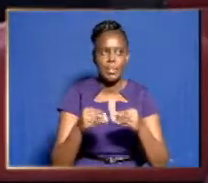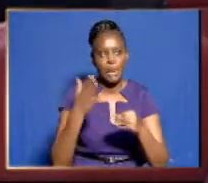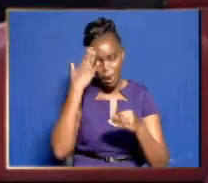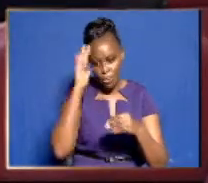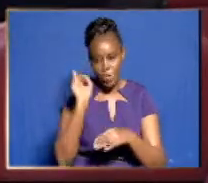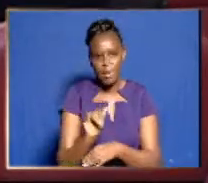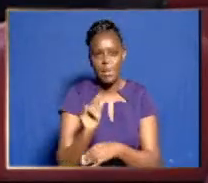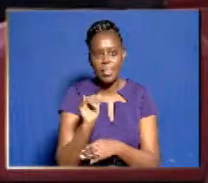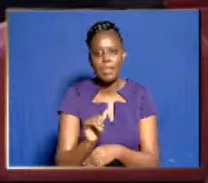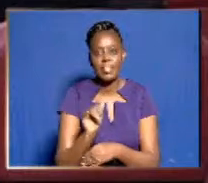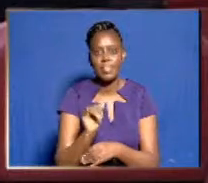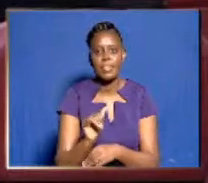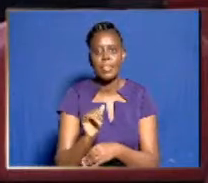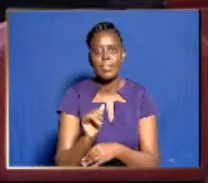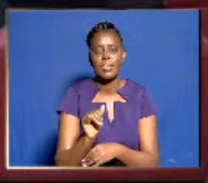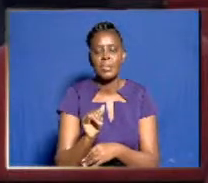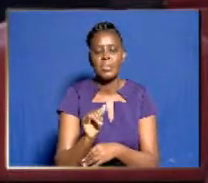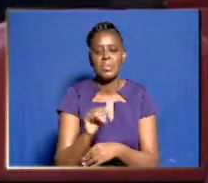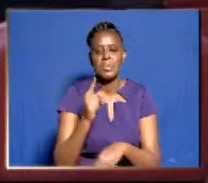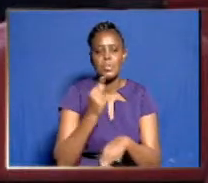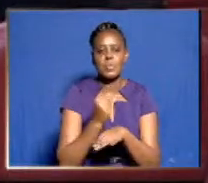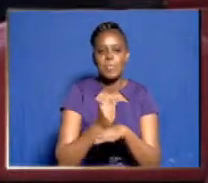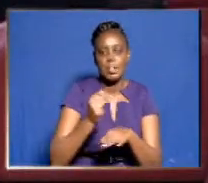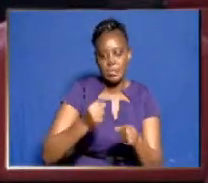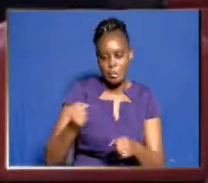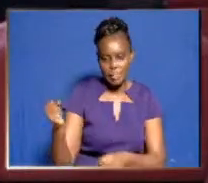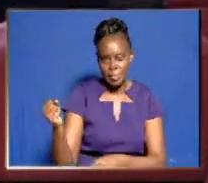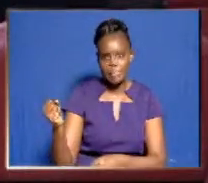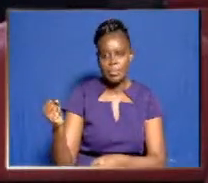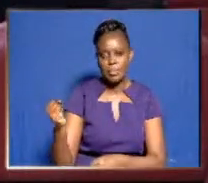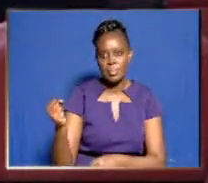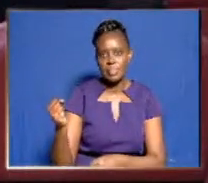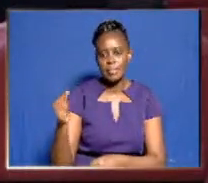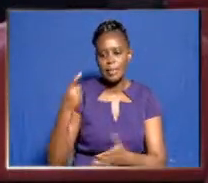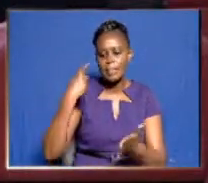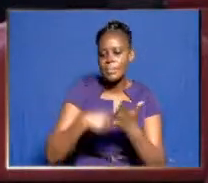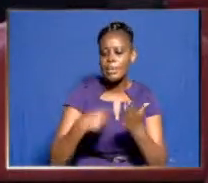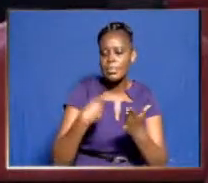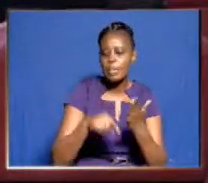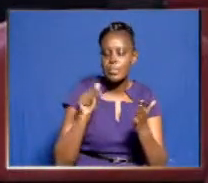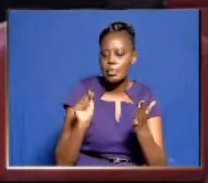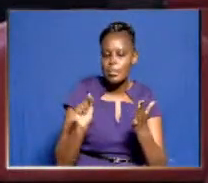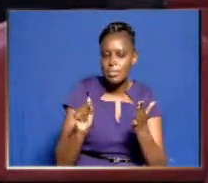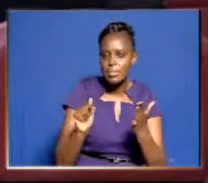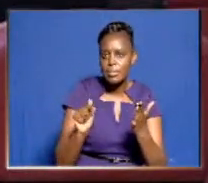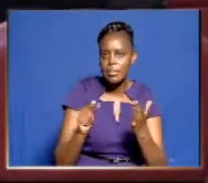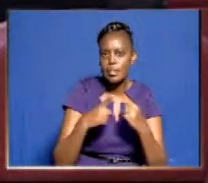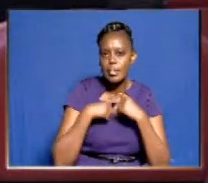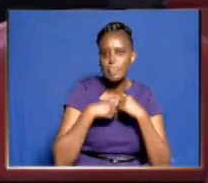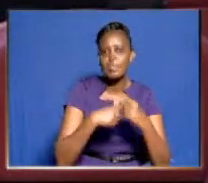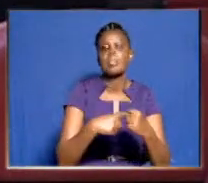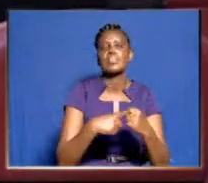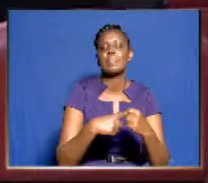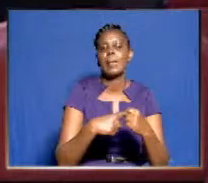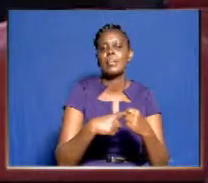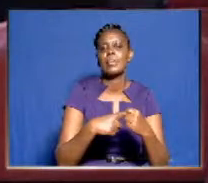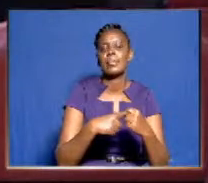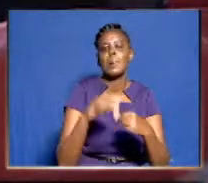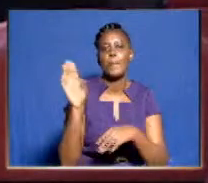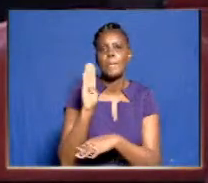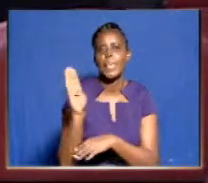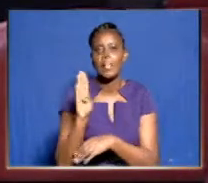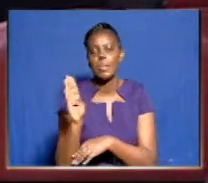that the Ugandan side, whose total tax revenue is 600